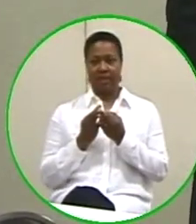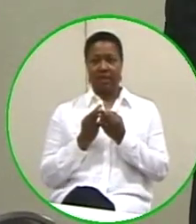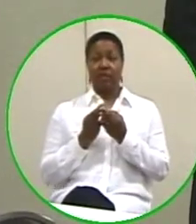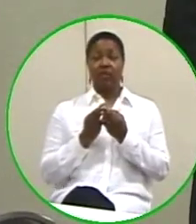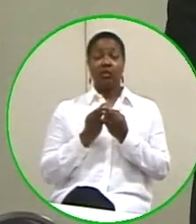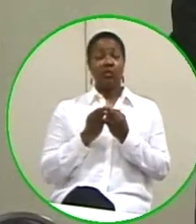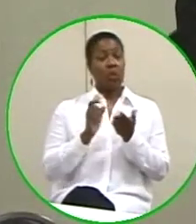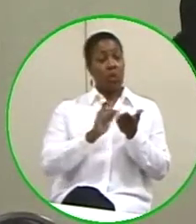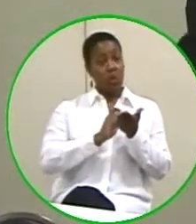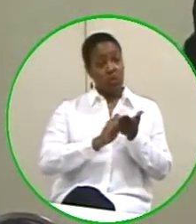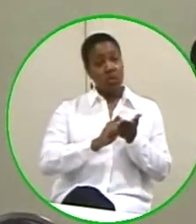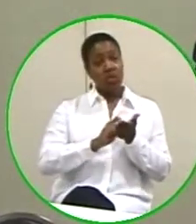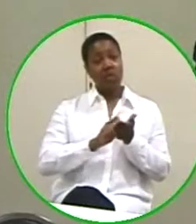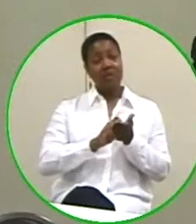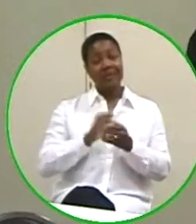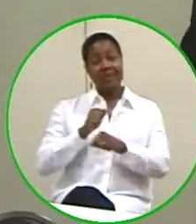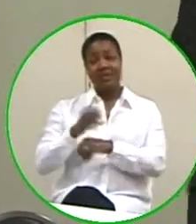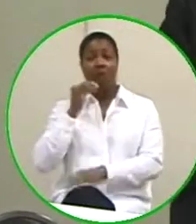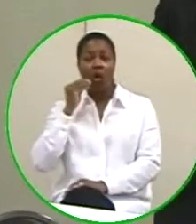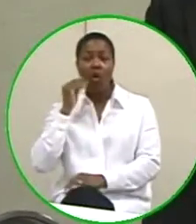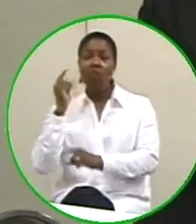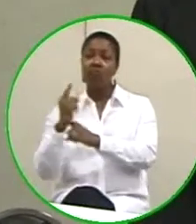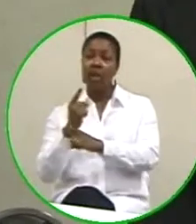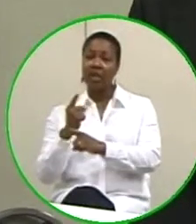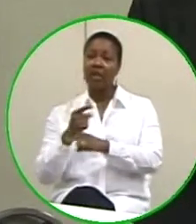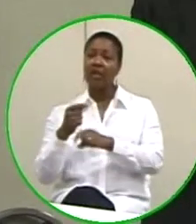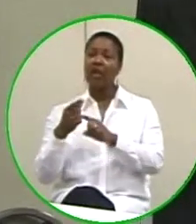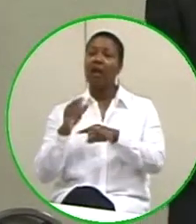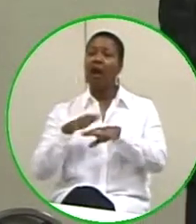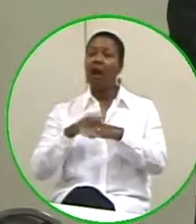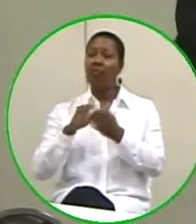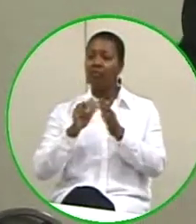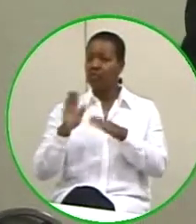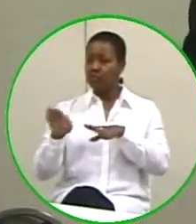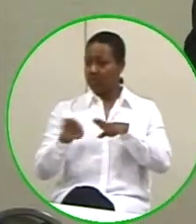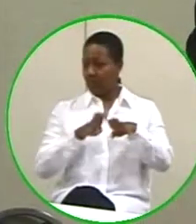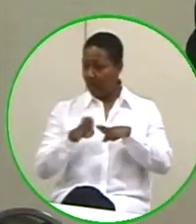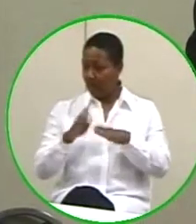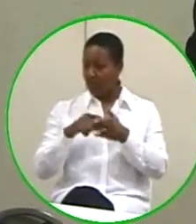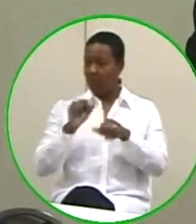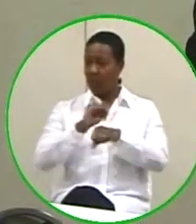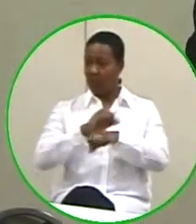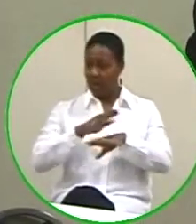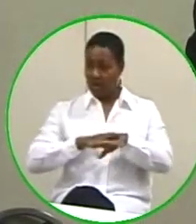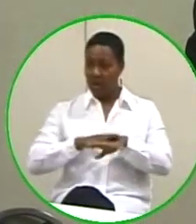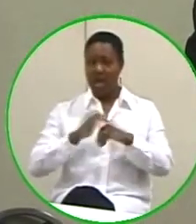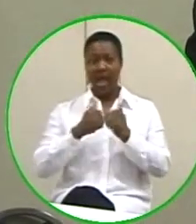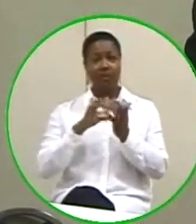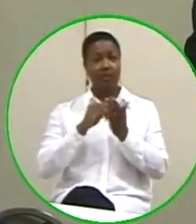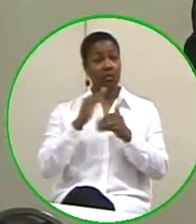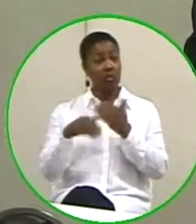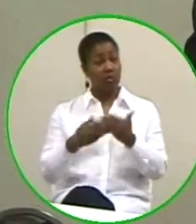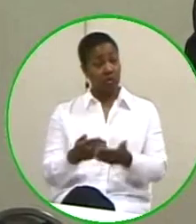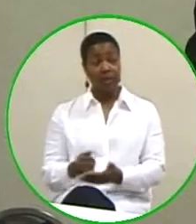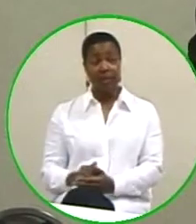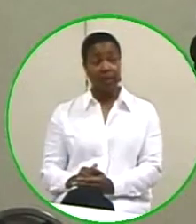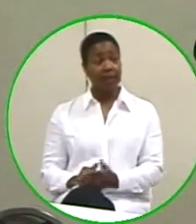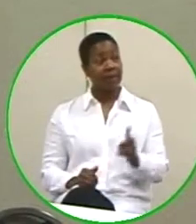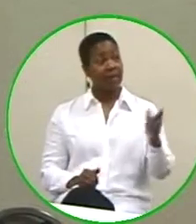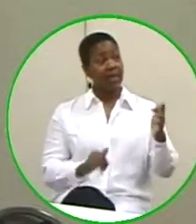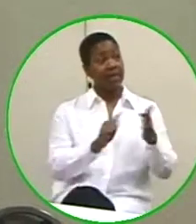home regularly as to how the student is doing, what they're working on, how they're progressing. Is